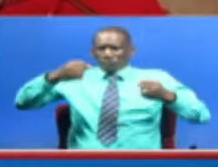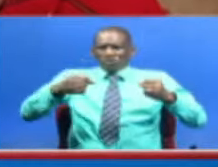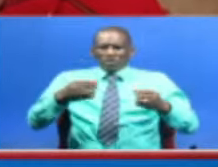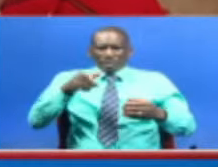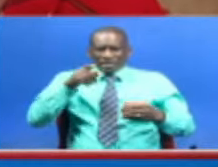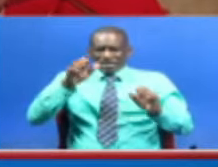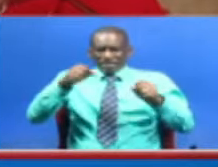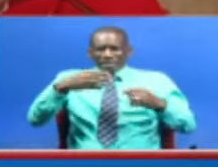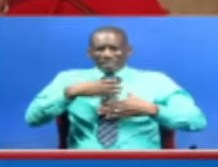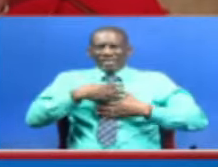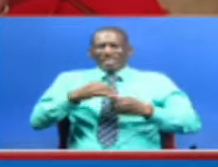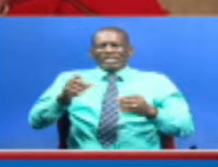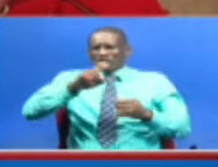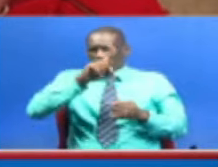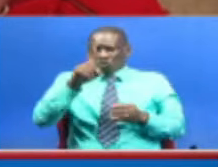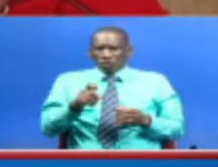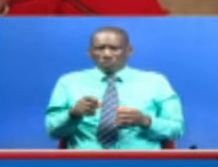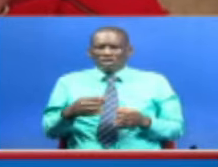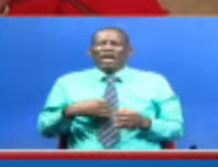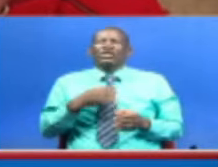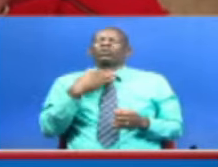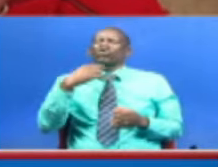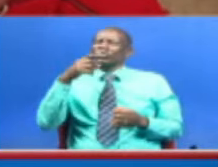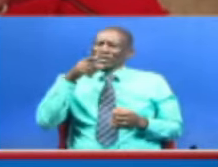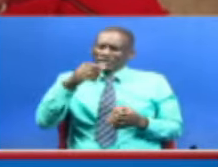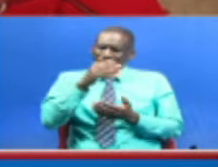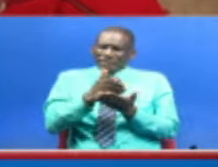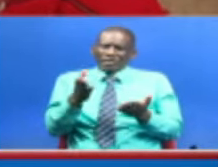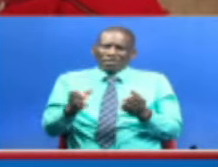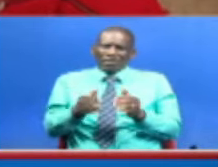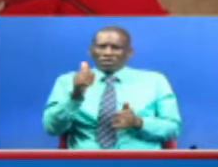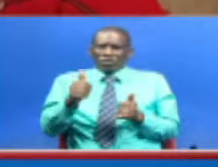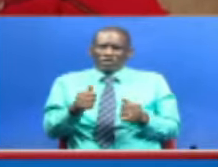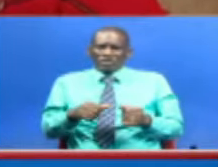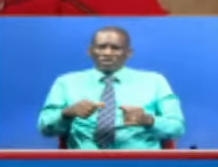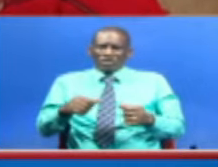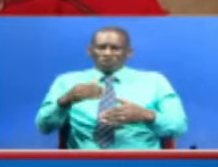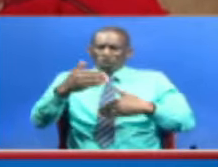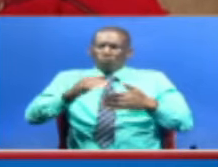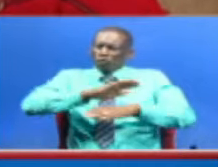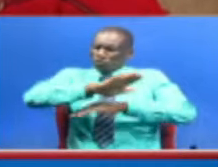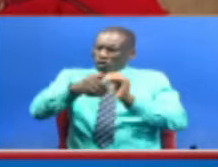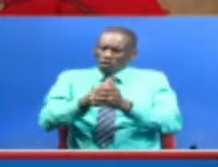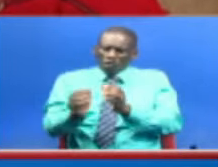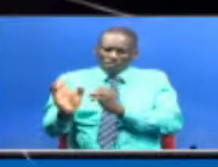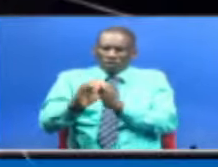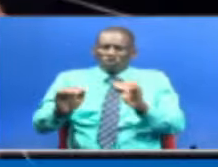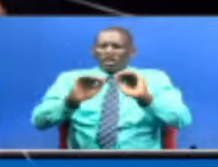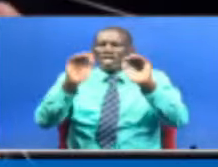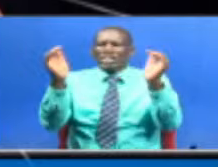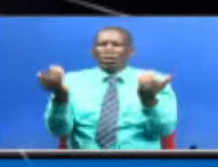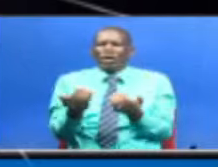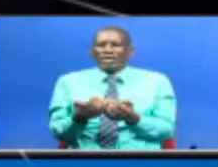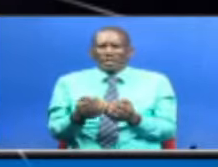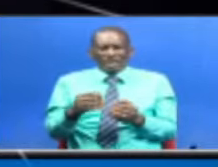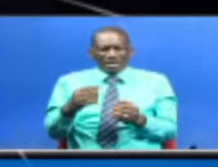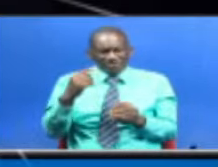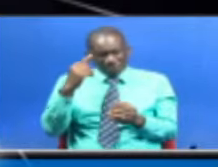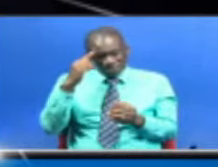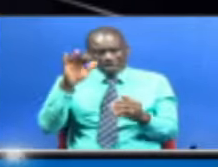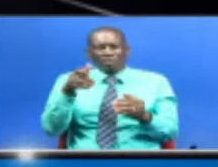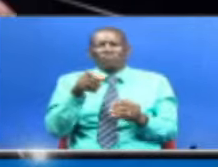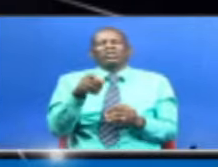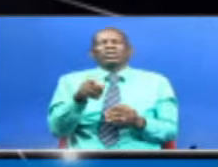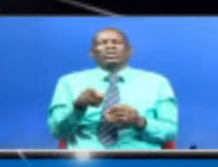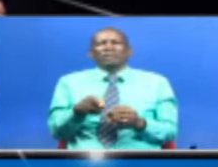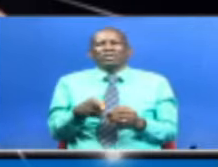interesting question. I just wanted to say this is something that a lot, almost all the countries across the globe are grappling with. So I